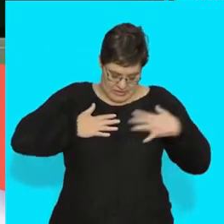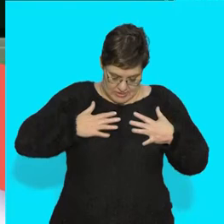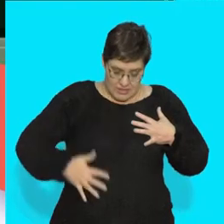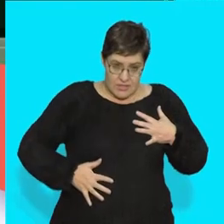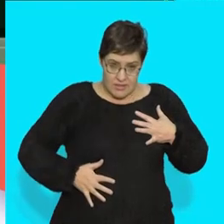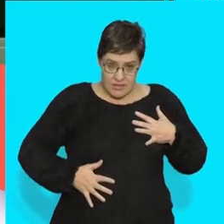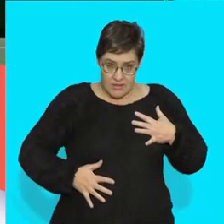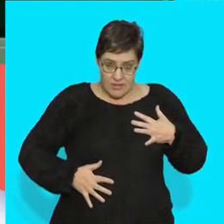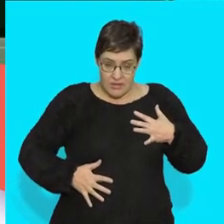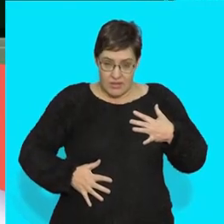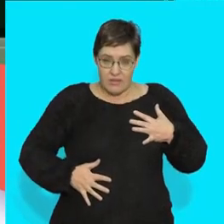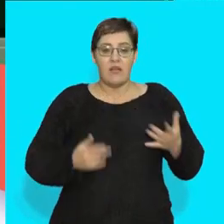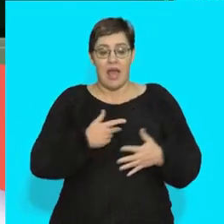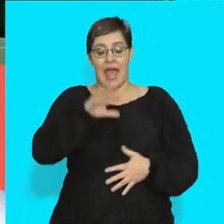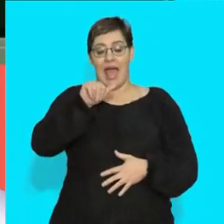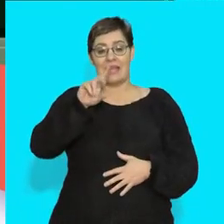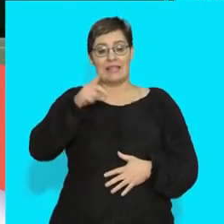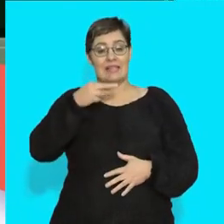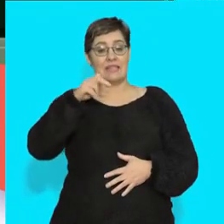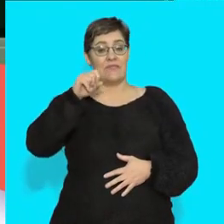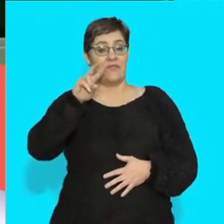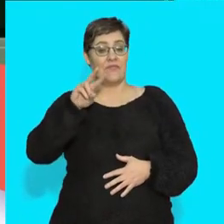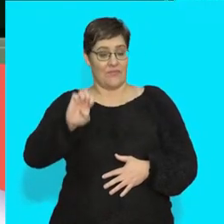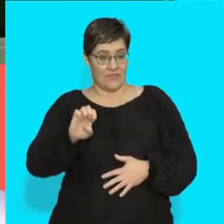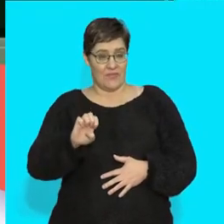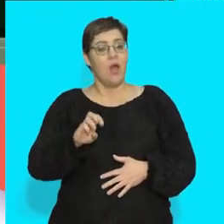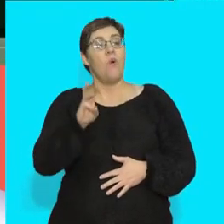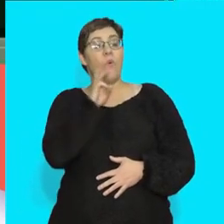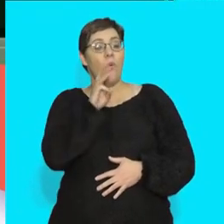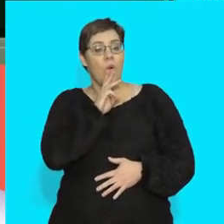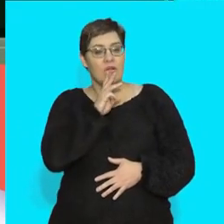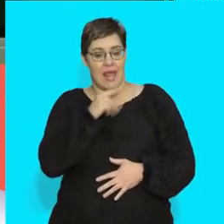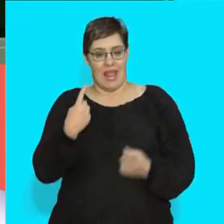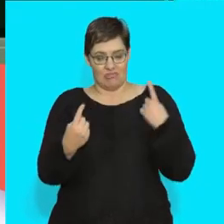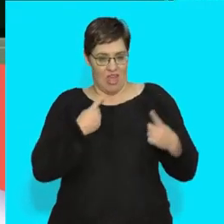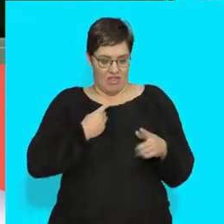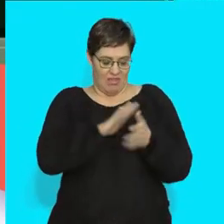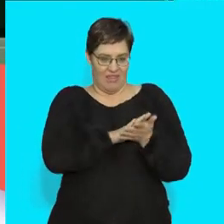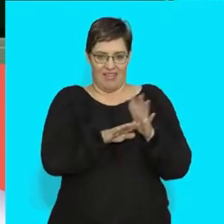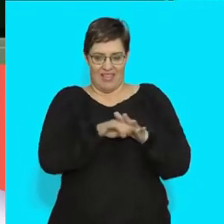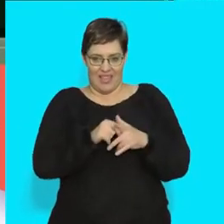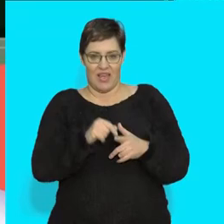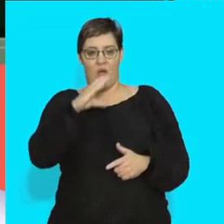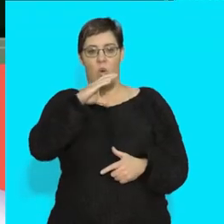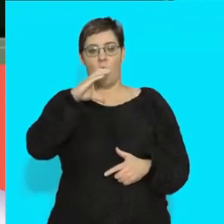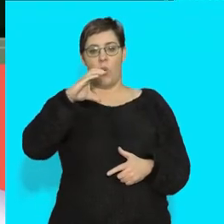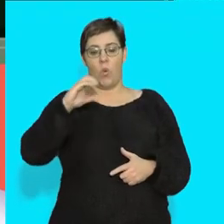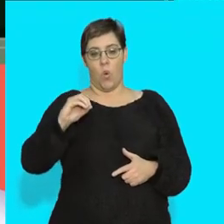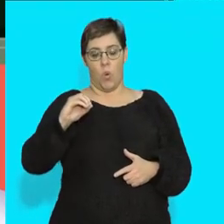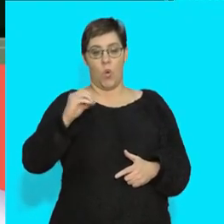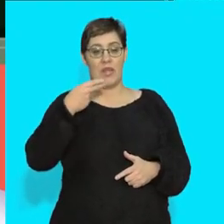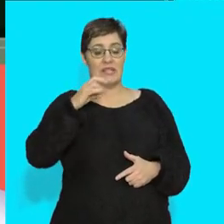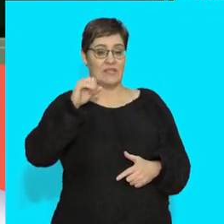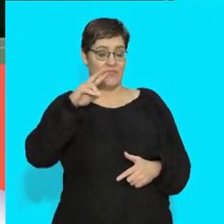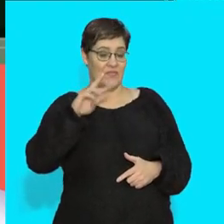right? Adhesive. And water sticks to each other, cohesive. All right, so let's